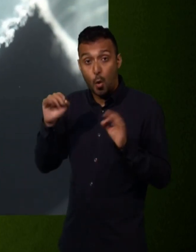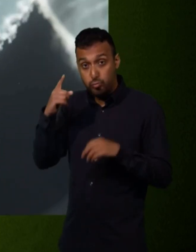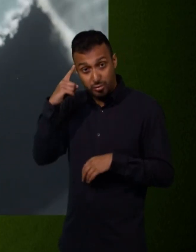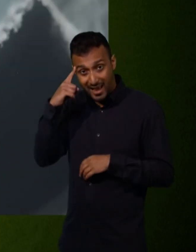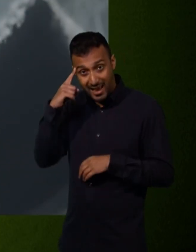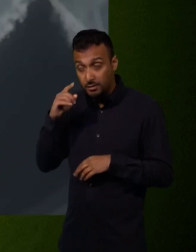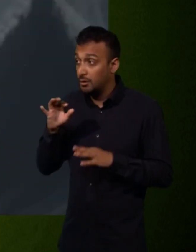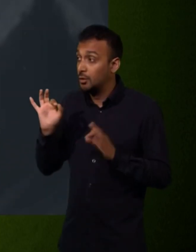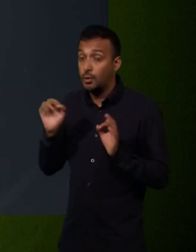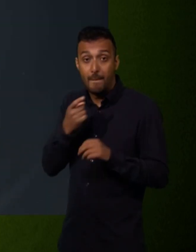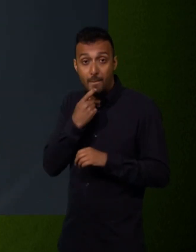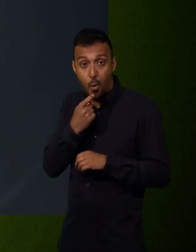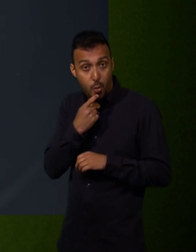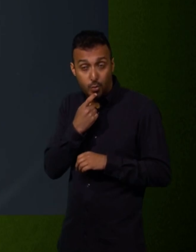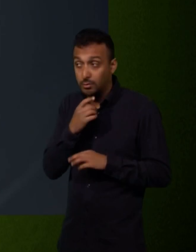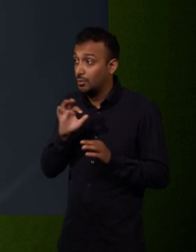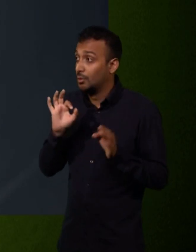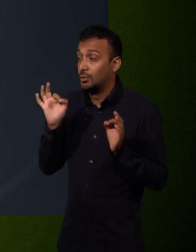blood.